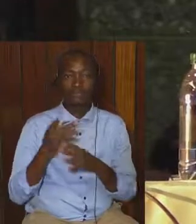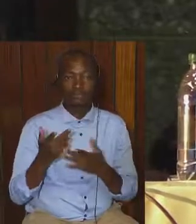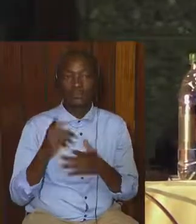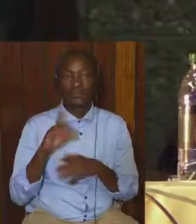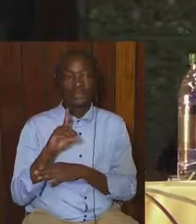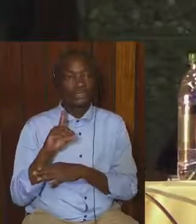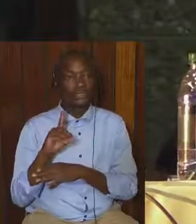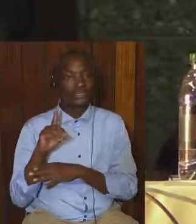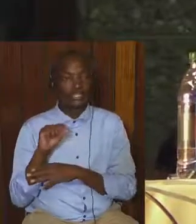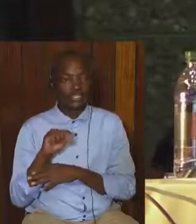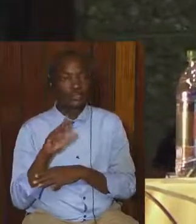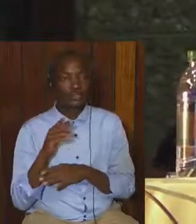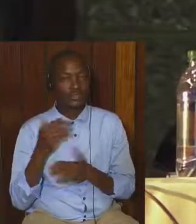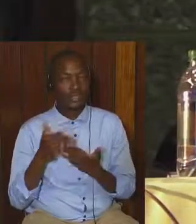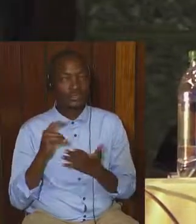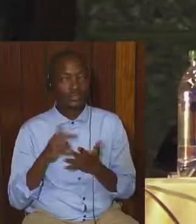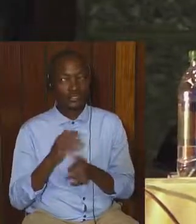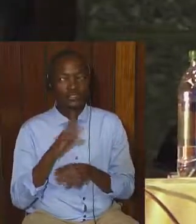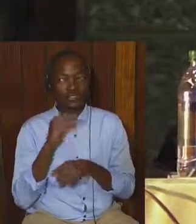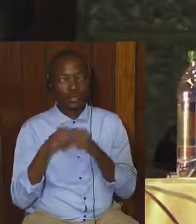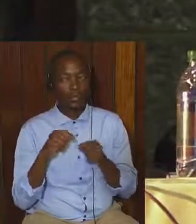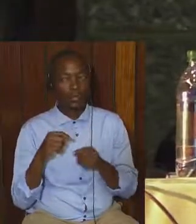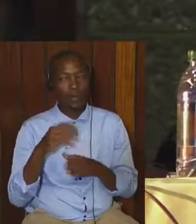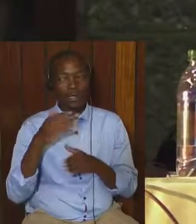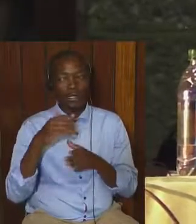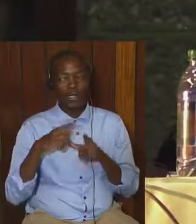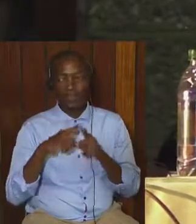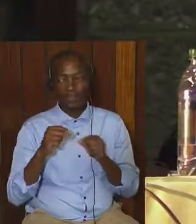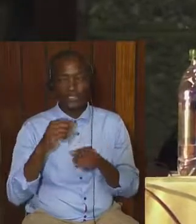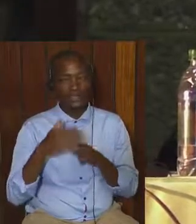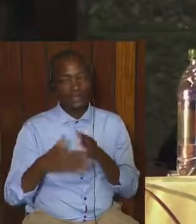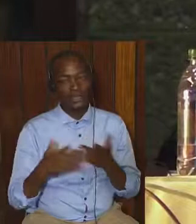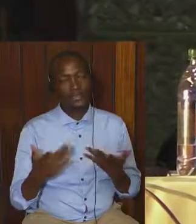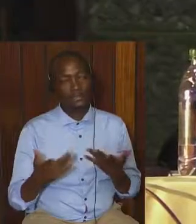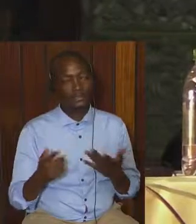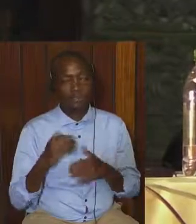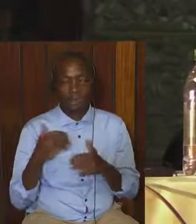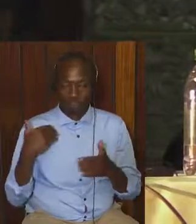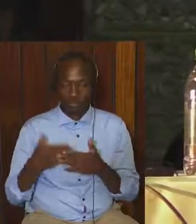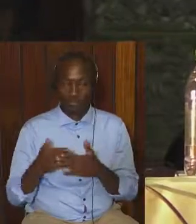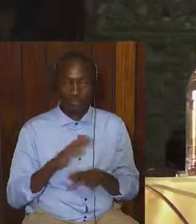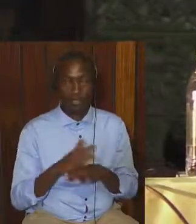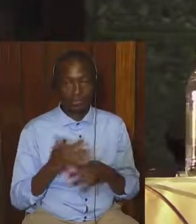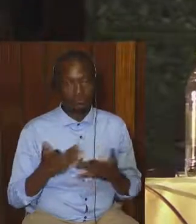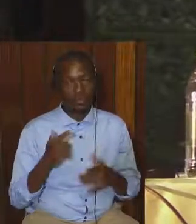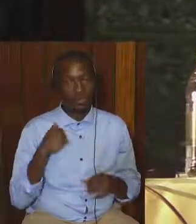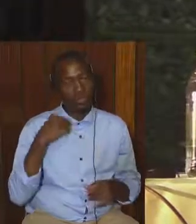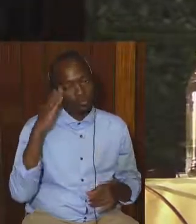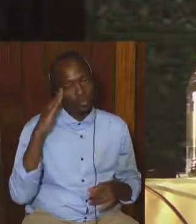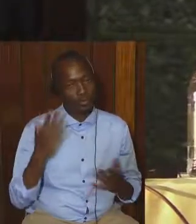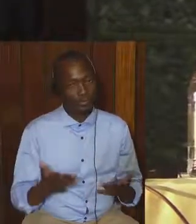DRG can just talk about the completion date, but that's where we are insofar as that is concerned, Chair.